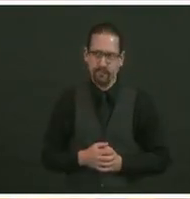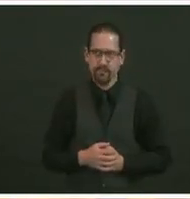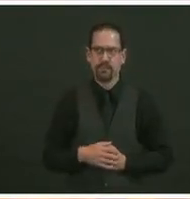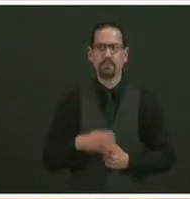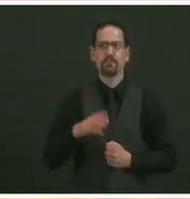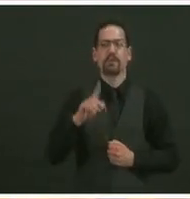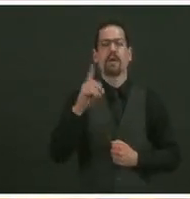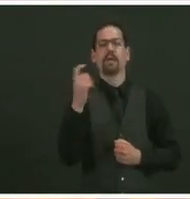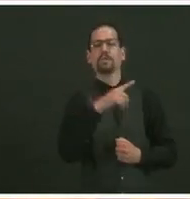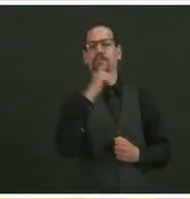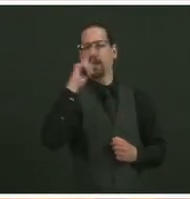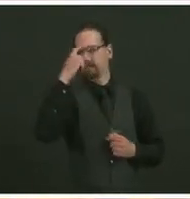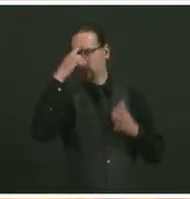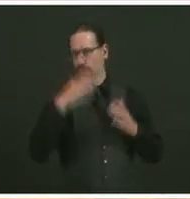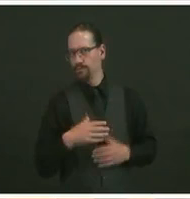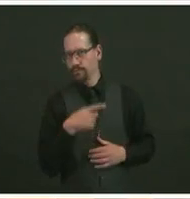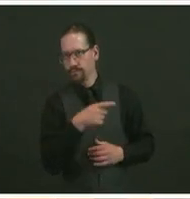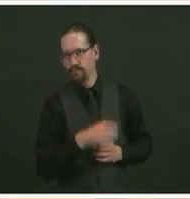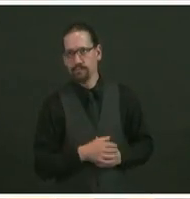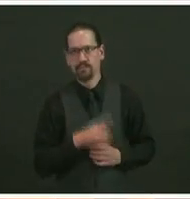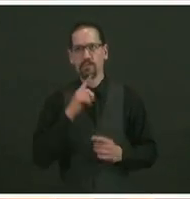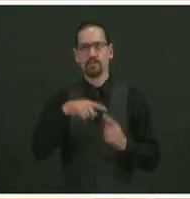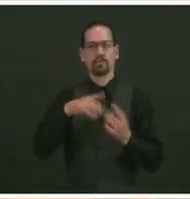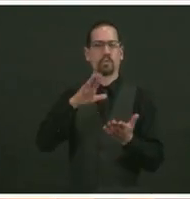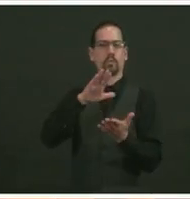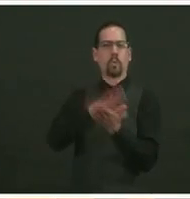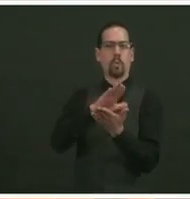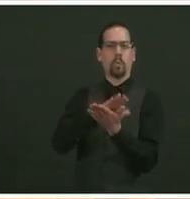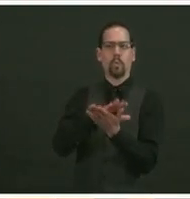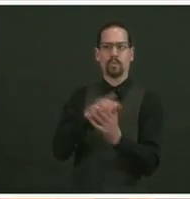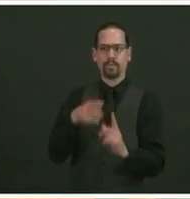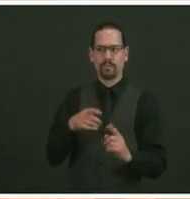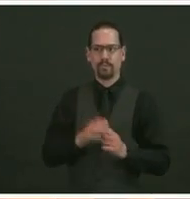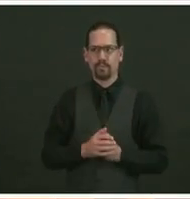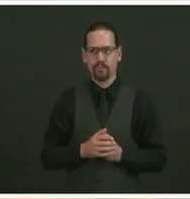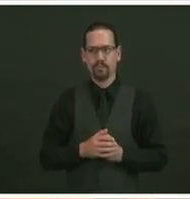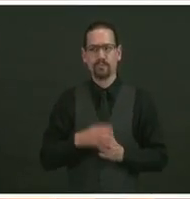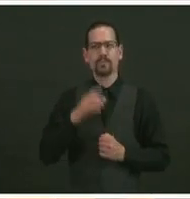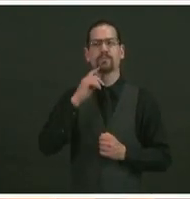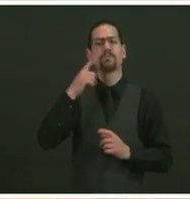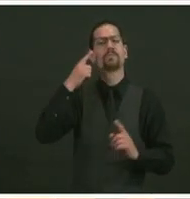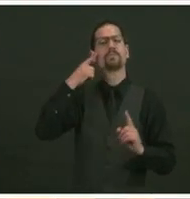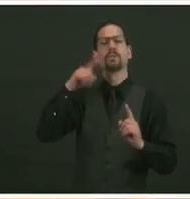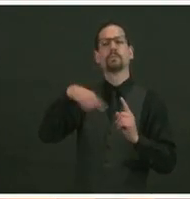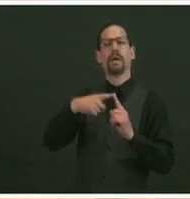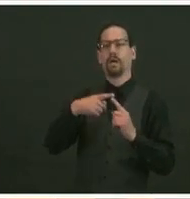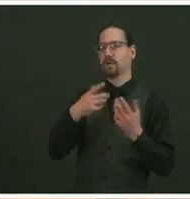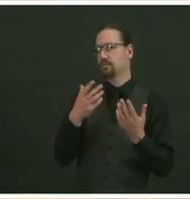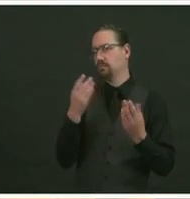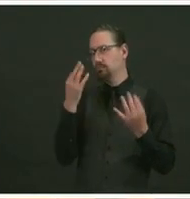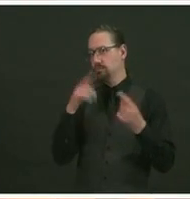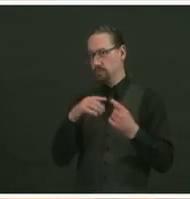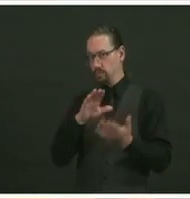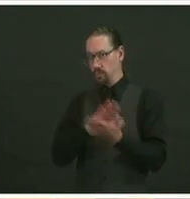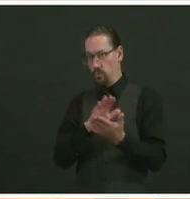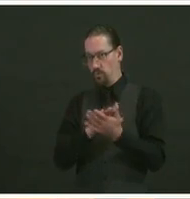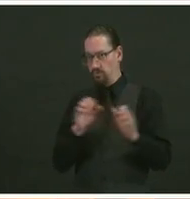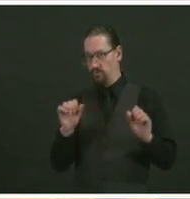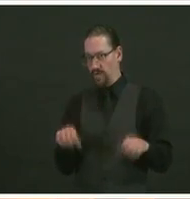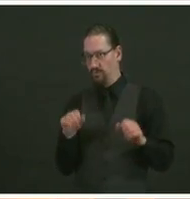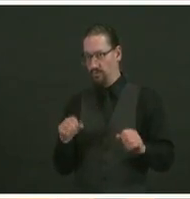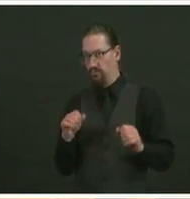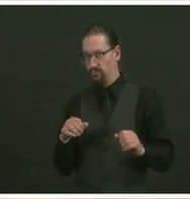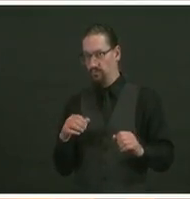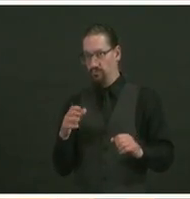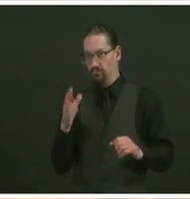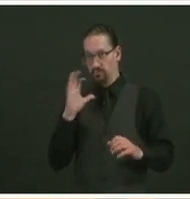still a few months away. As things stand right now, what is your thinking on schools? Would it be possible even to send kids back to school